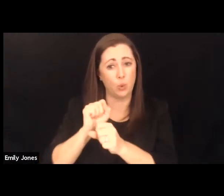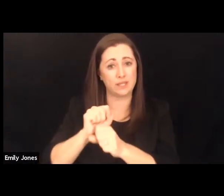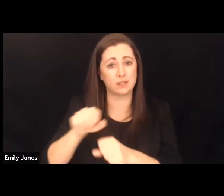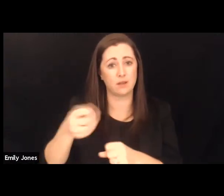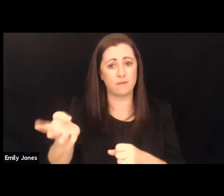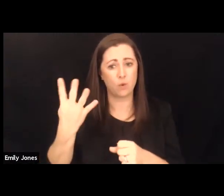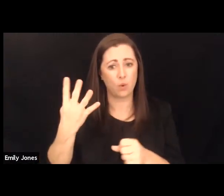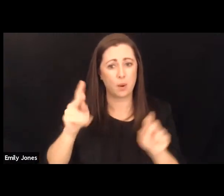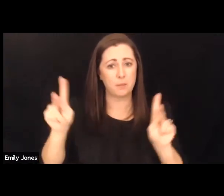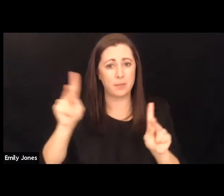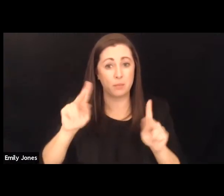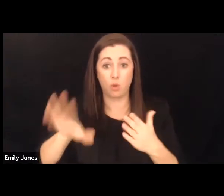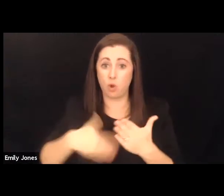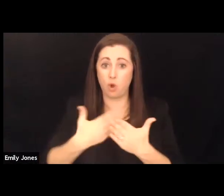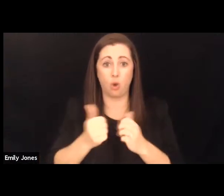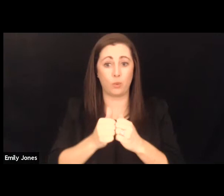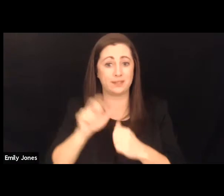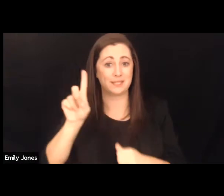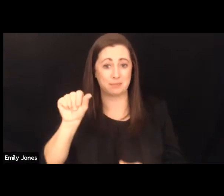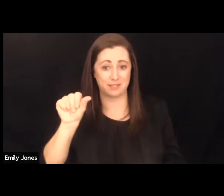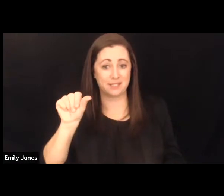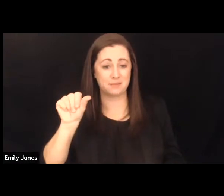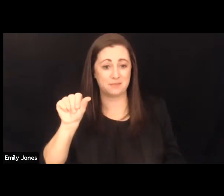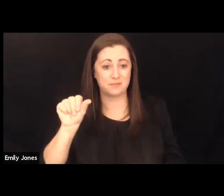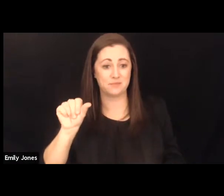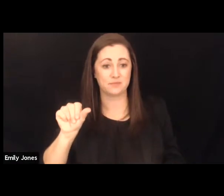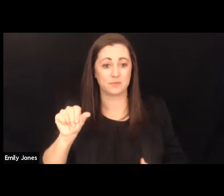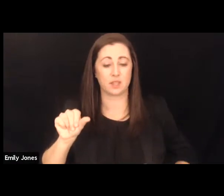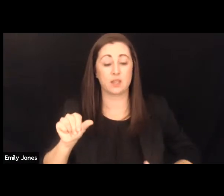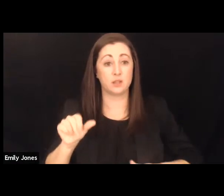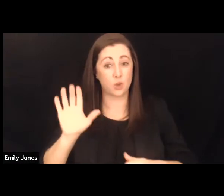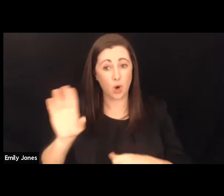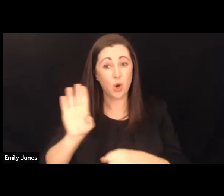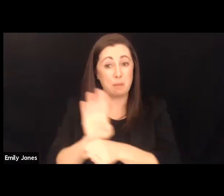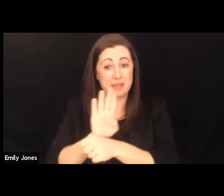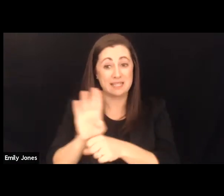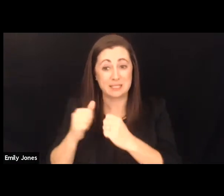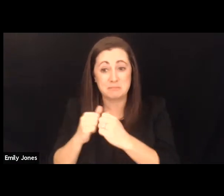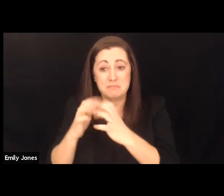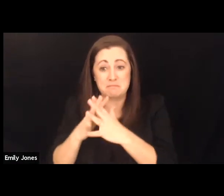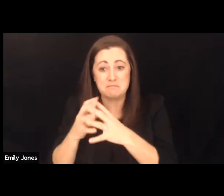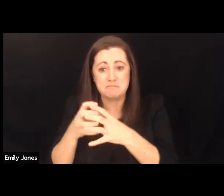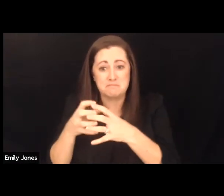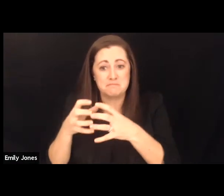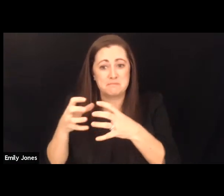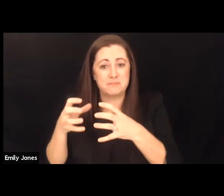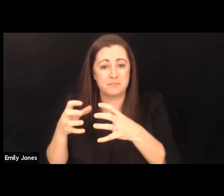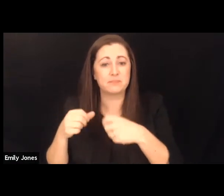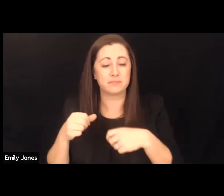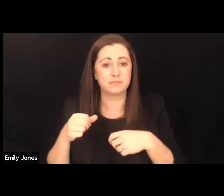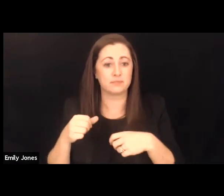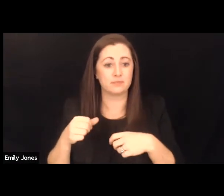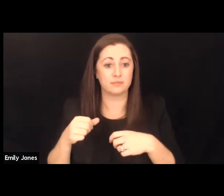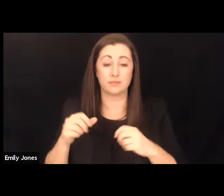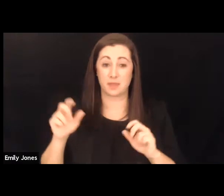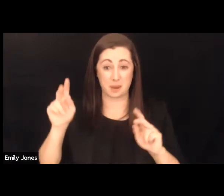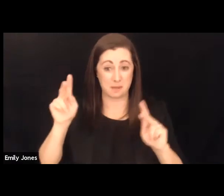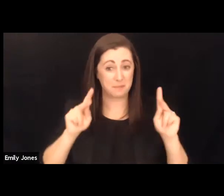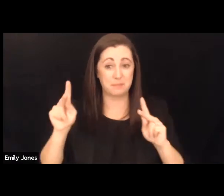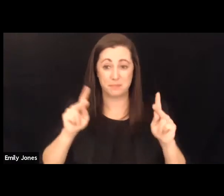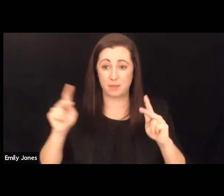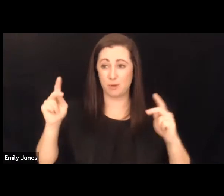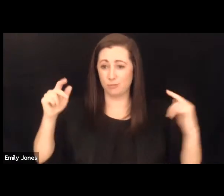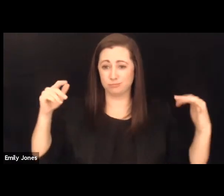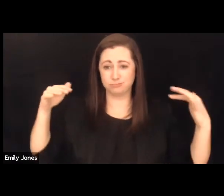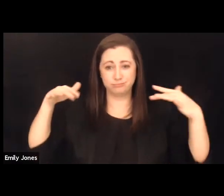disabilities. She has a burgeoning small business. It is sort of the center where people come. It's now